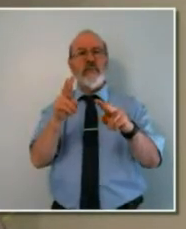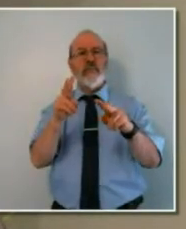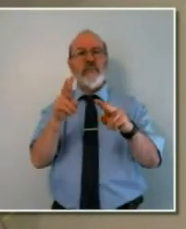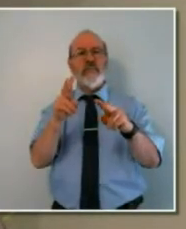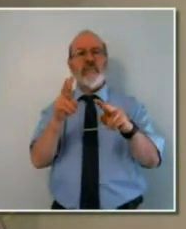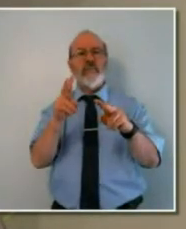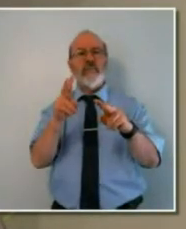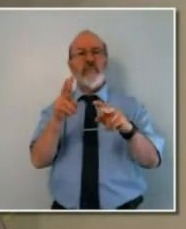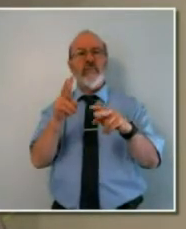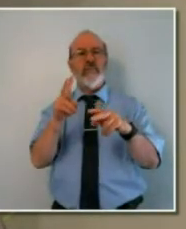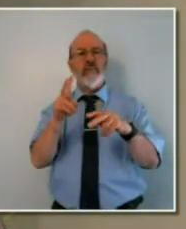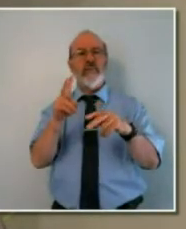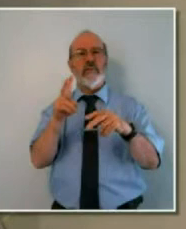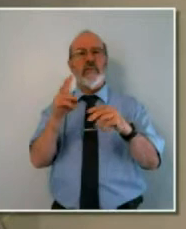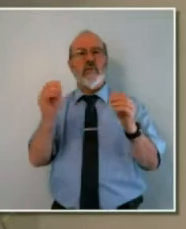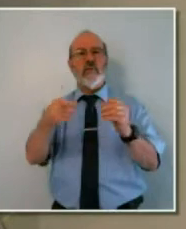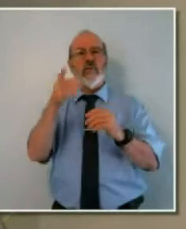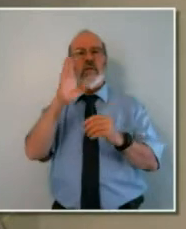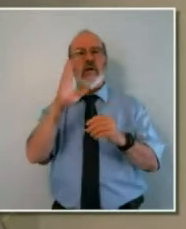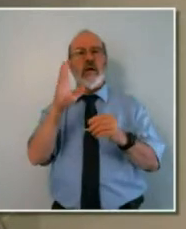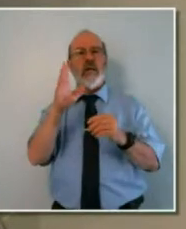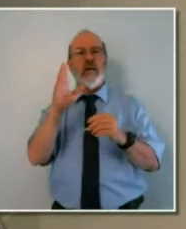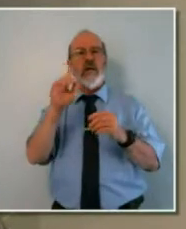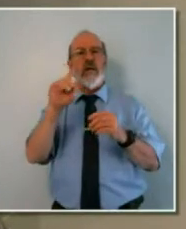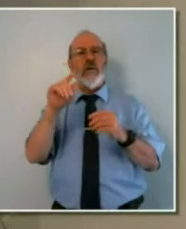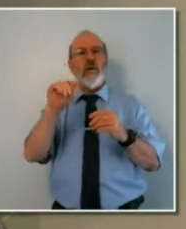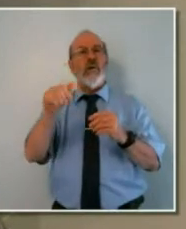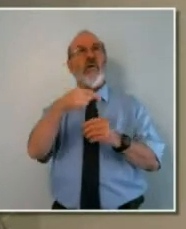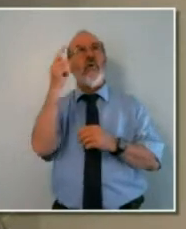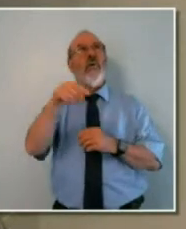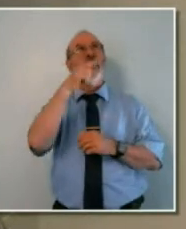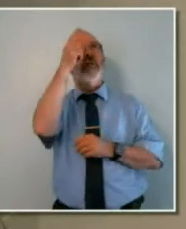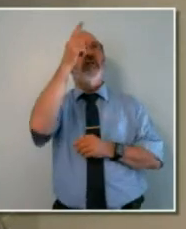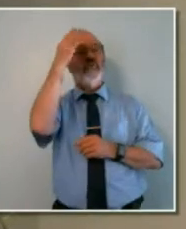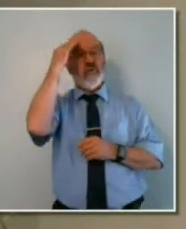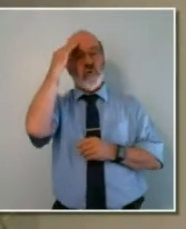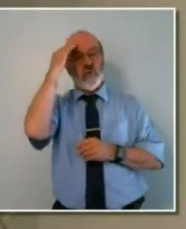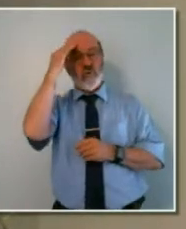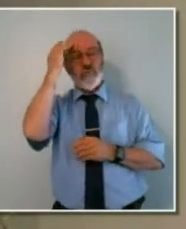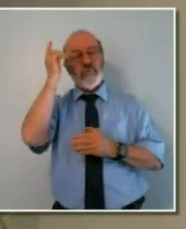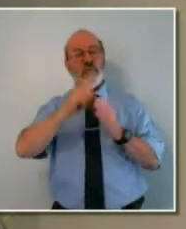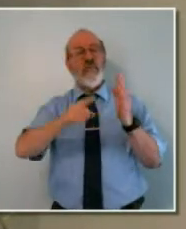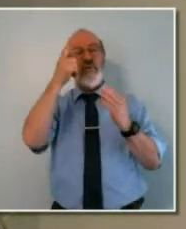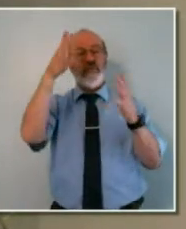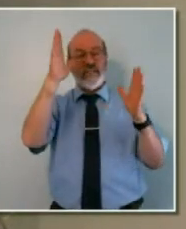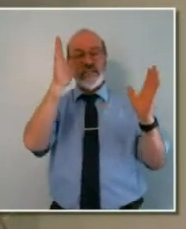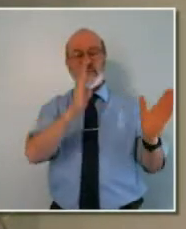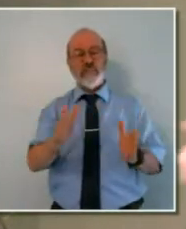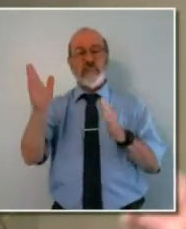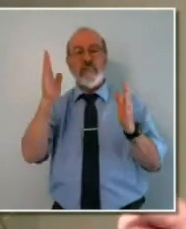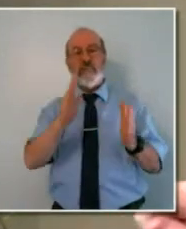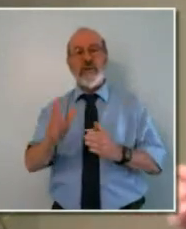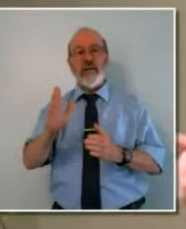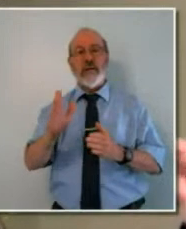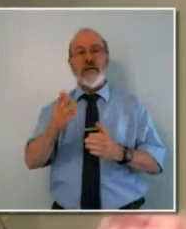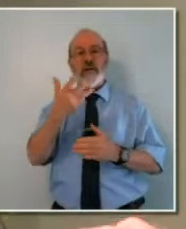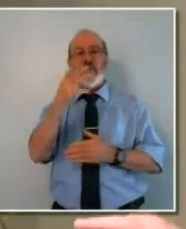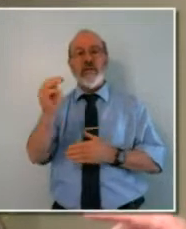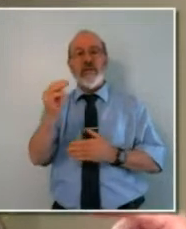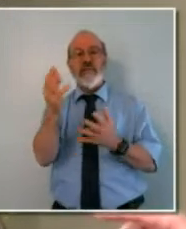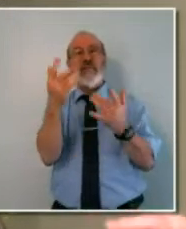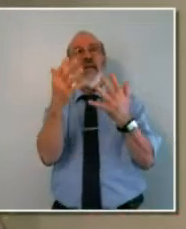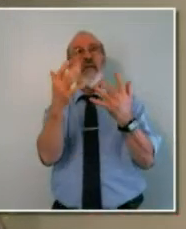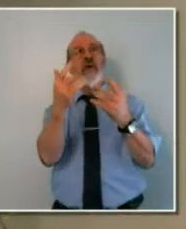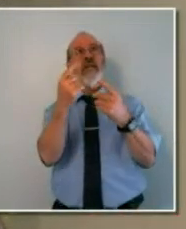Neither hath I seen, O God, beside thee, only you know what you have prepared for him that waiteth for